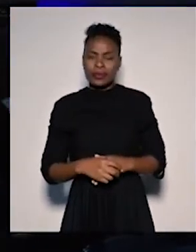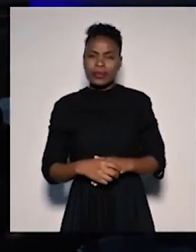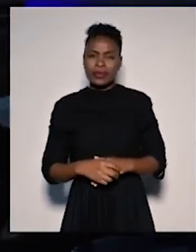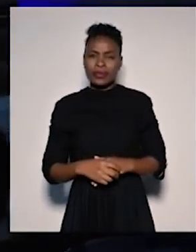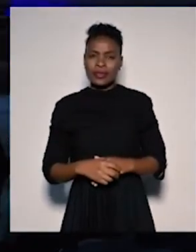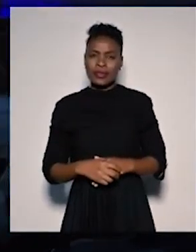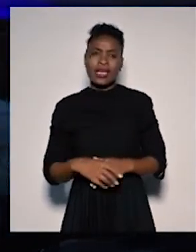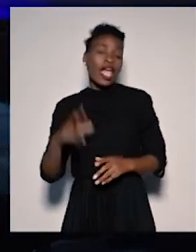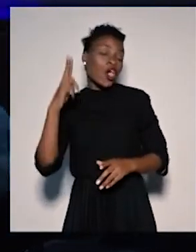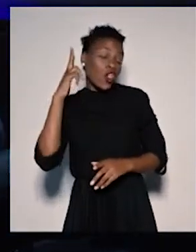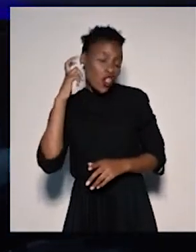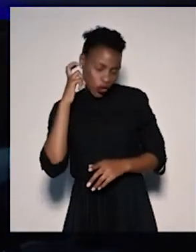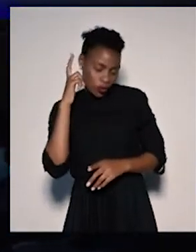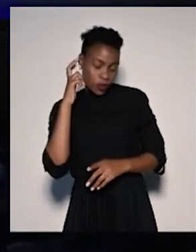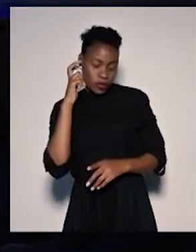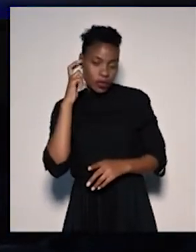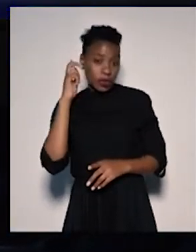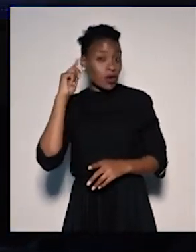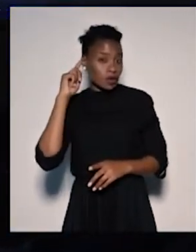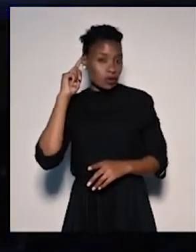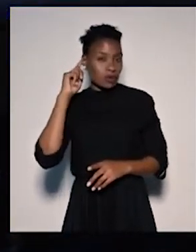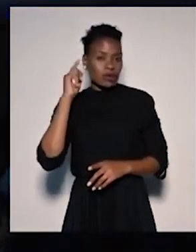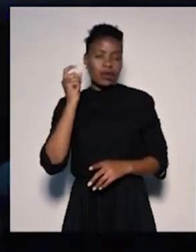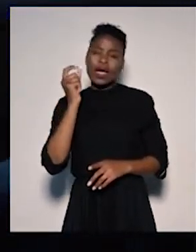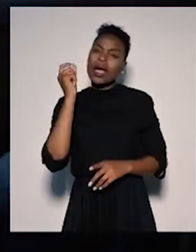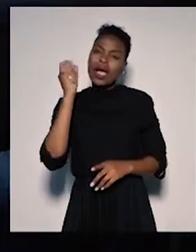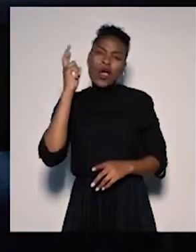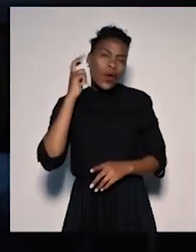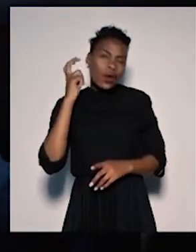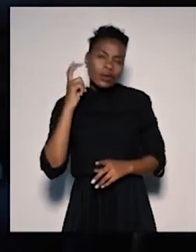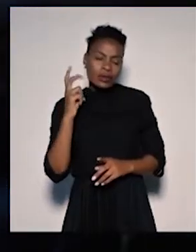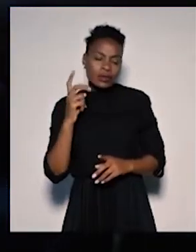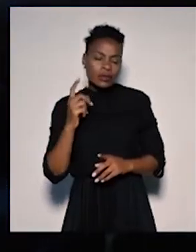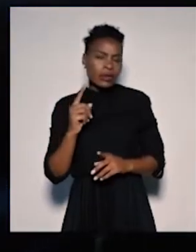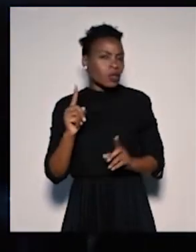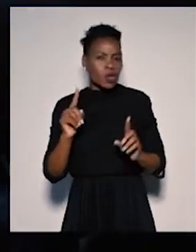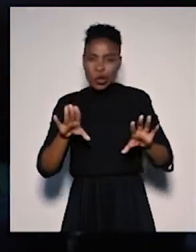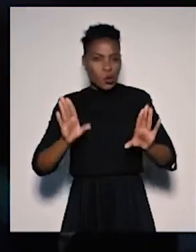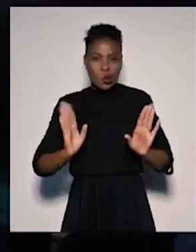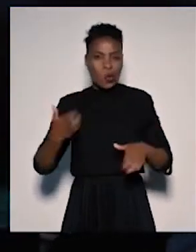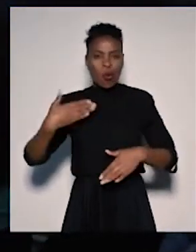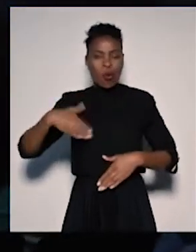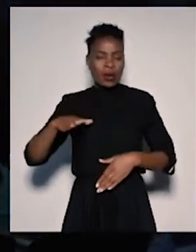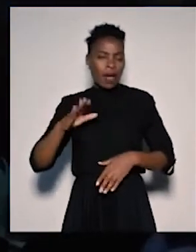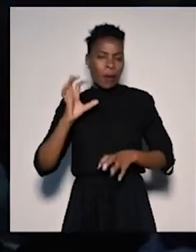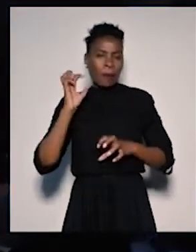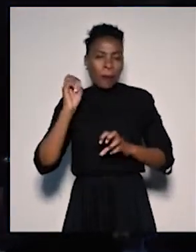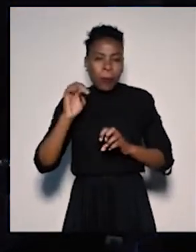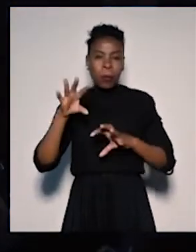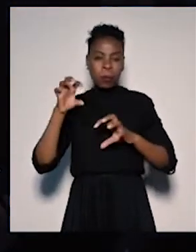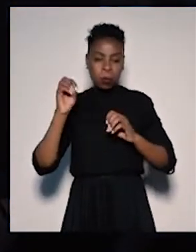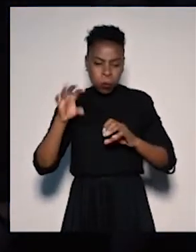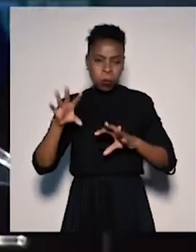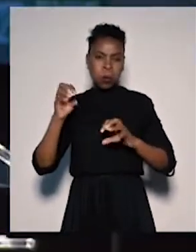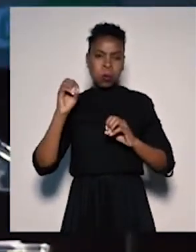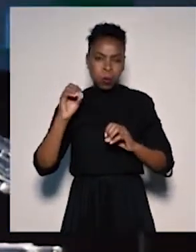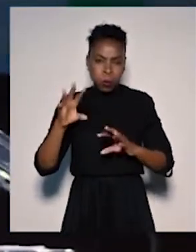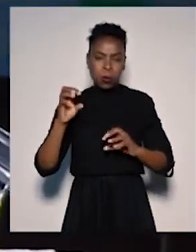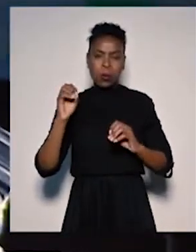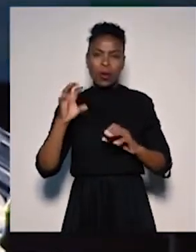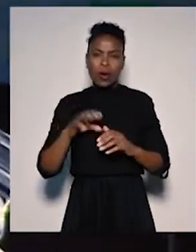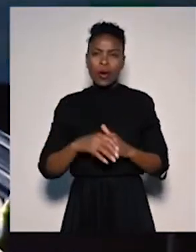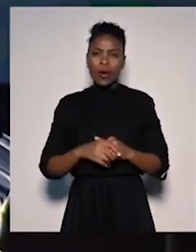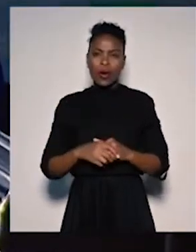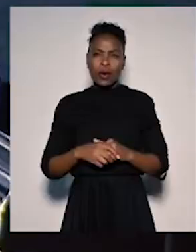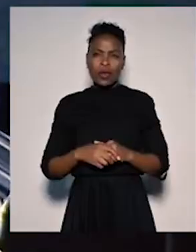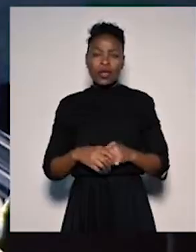It's ENT, right? Yeah, ENT specialist. Do you know why, Barcelona, they don't want us with loud music? Do you know why? And those of you who like